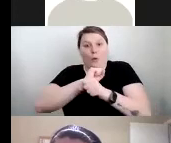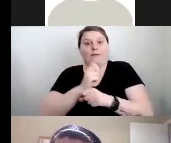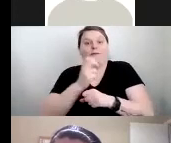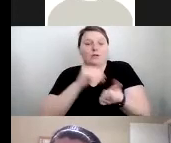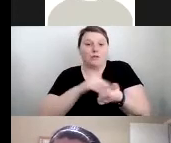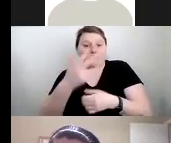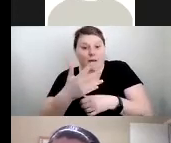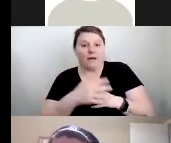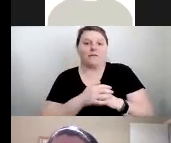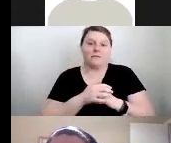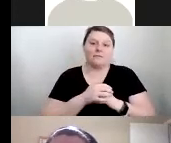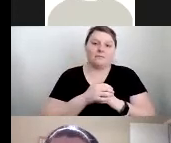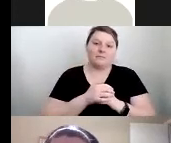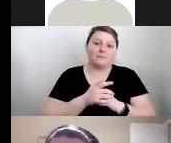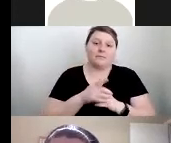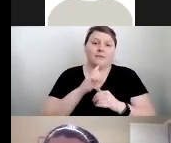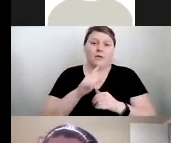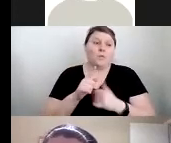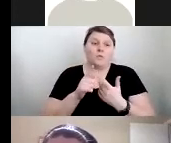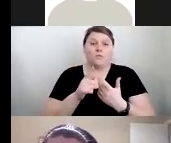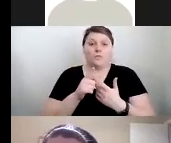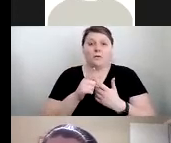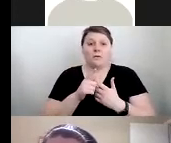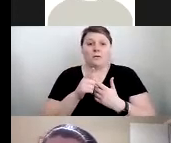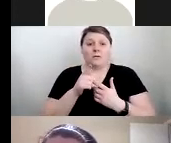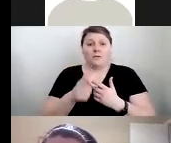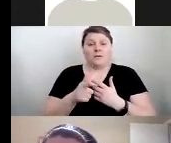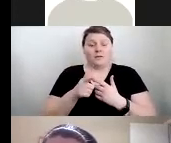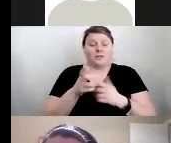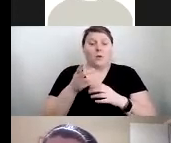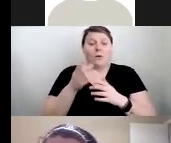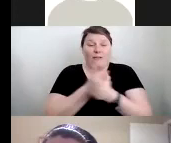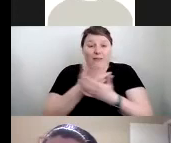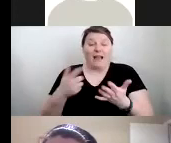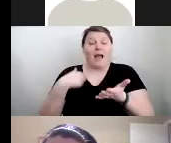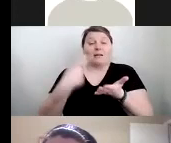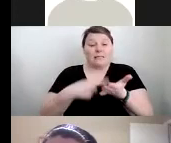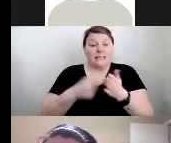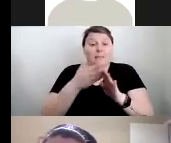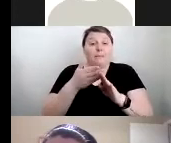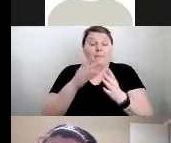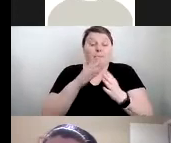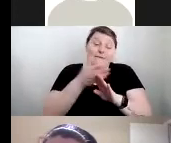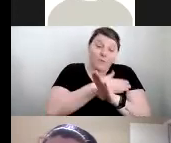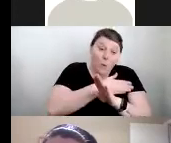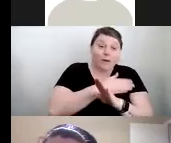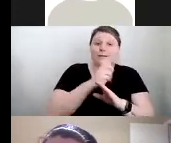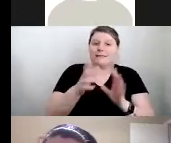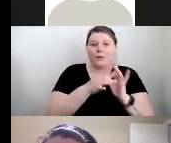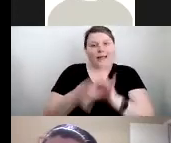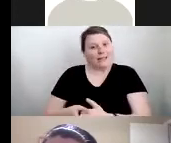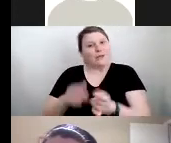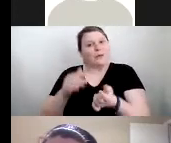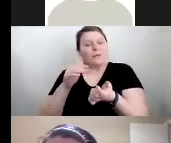I've talked about preceding this has anything to do with clinical medicine, but I still very much keep my hand in that.